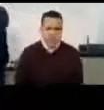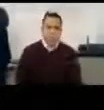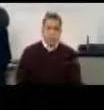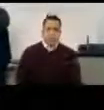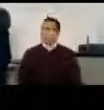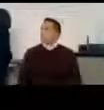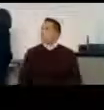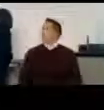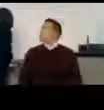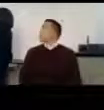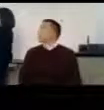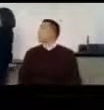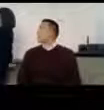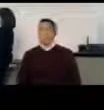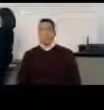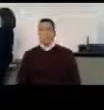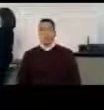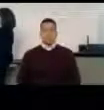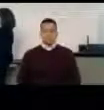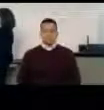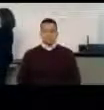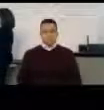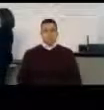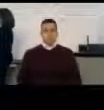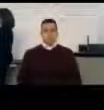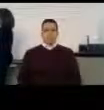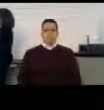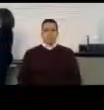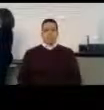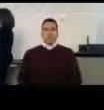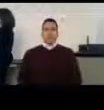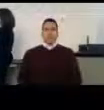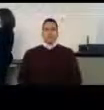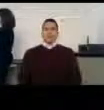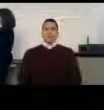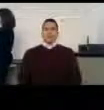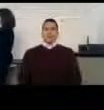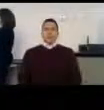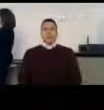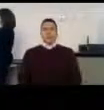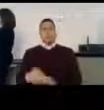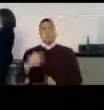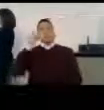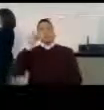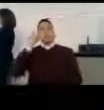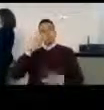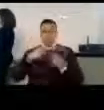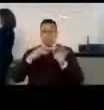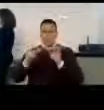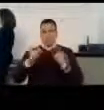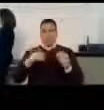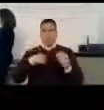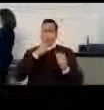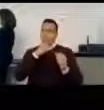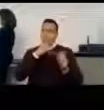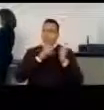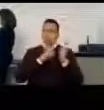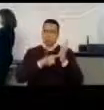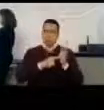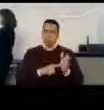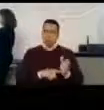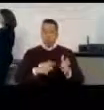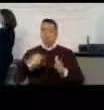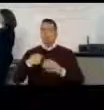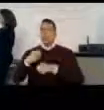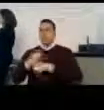Where are we today? So what I thought I would do is, I'm not a researcher. Like I said, I'm a social worker, and what I have to do